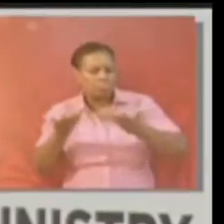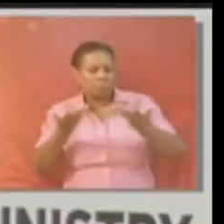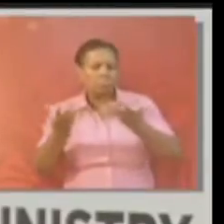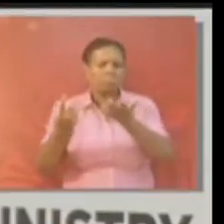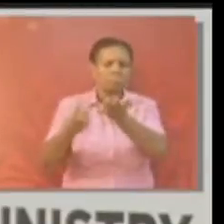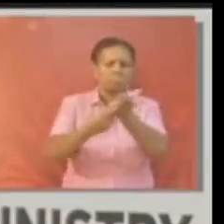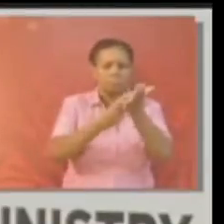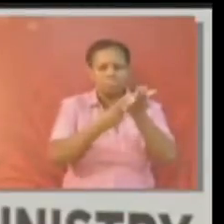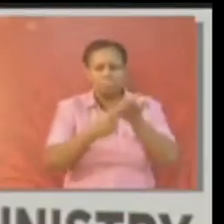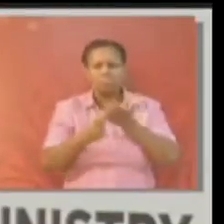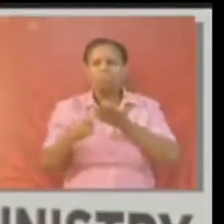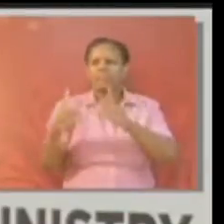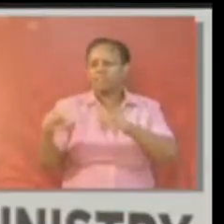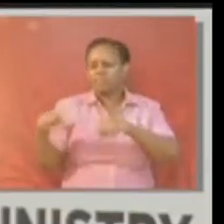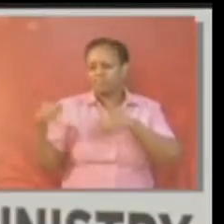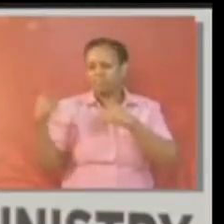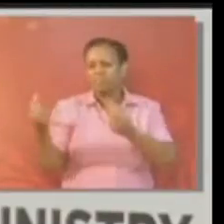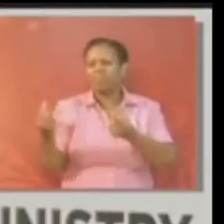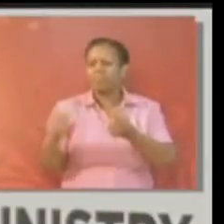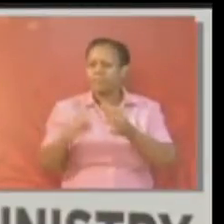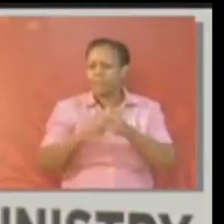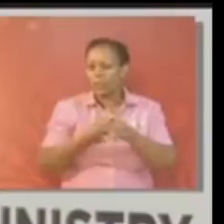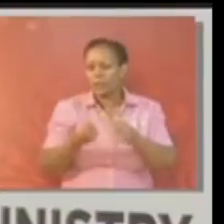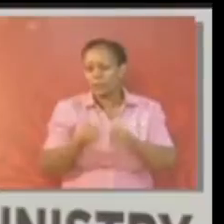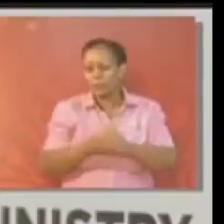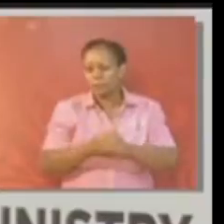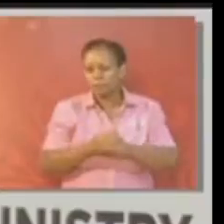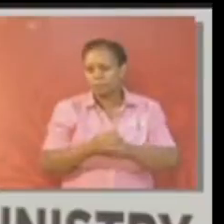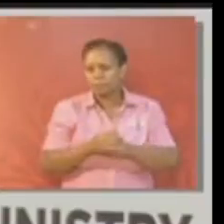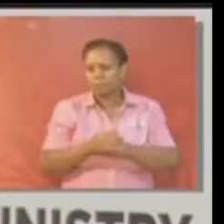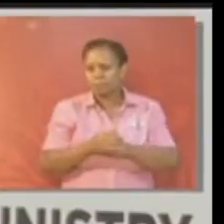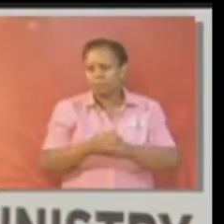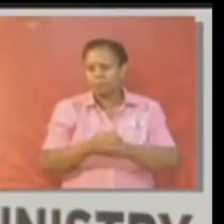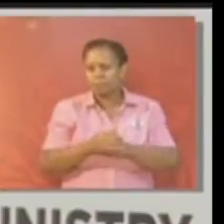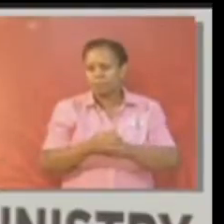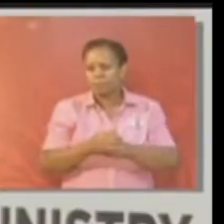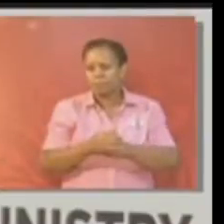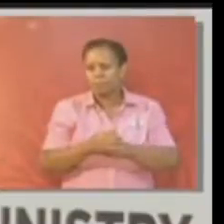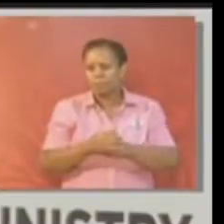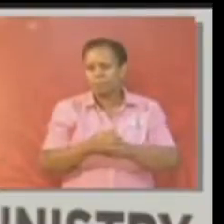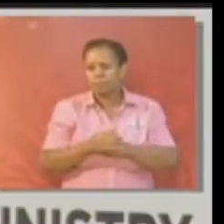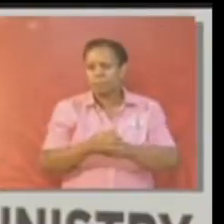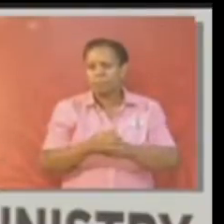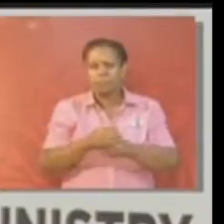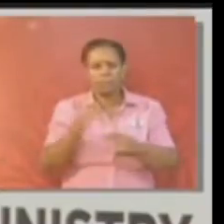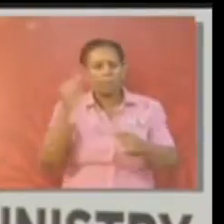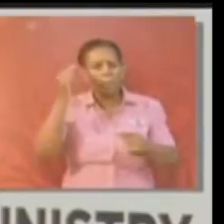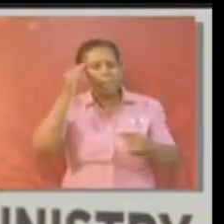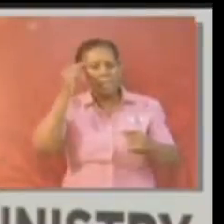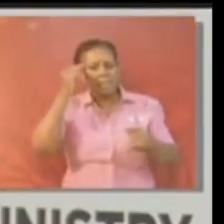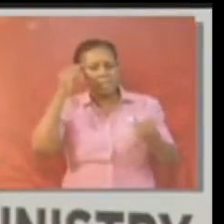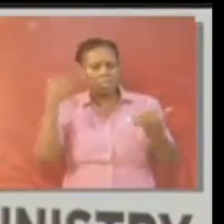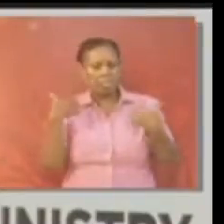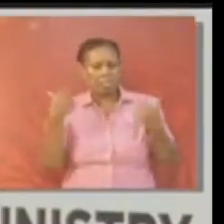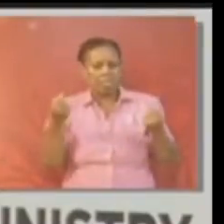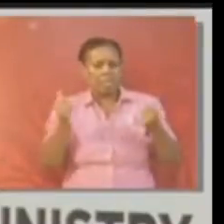start. They were part of the launch on November 5th as well. With regards to mental health issues, it's a very wide spectrum of disease. We would have